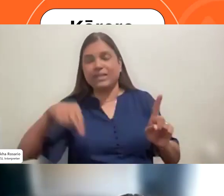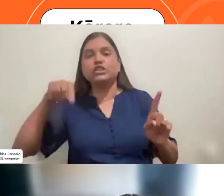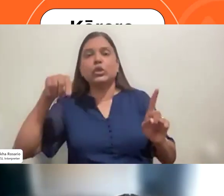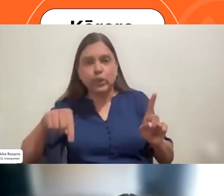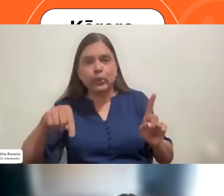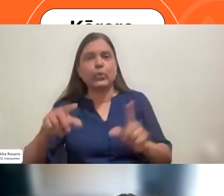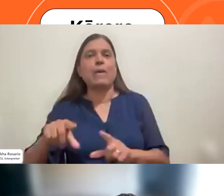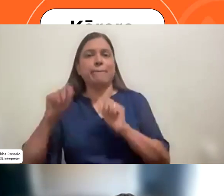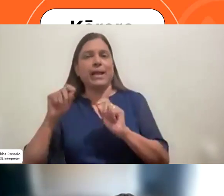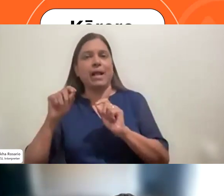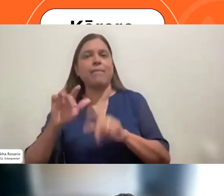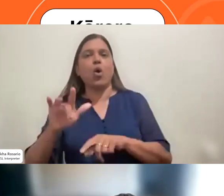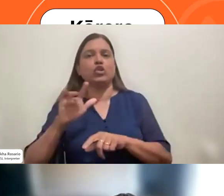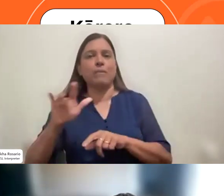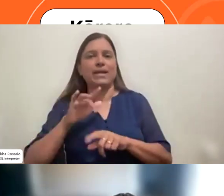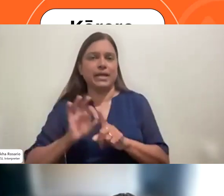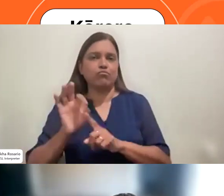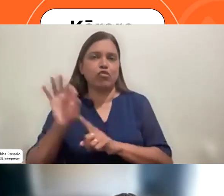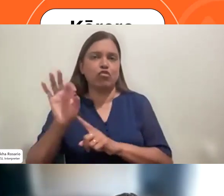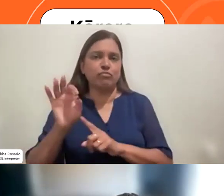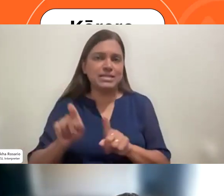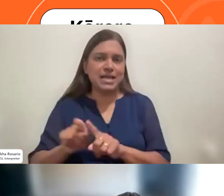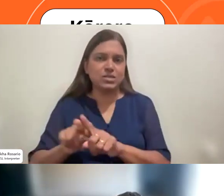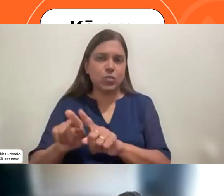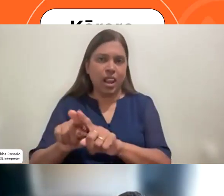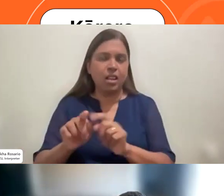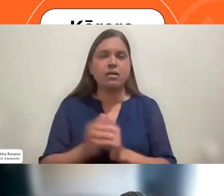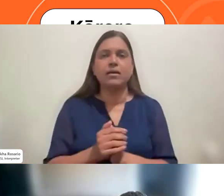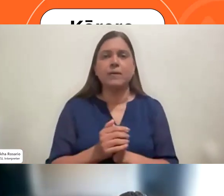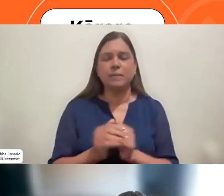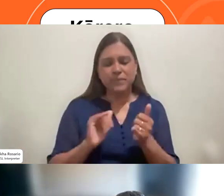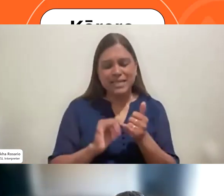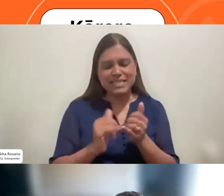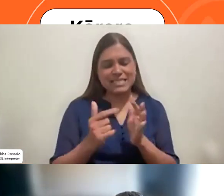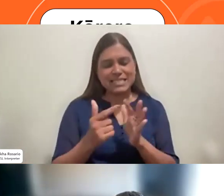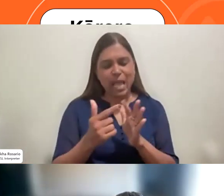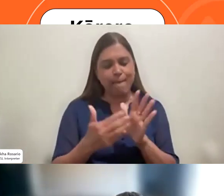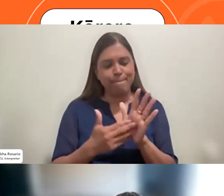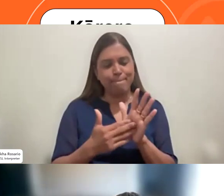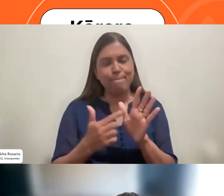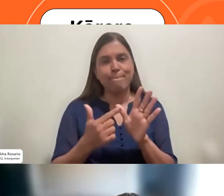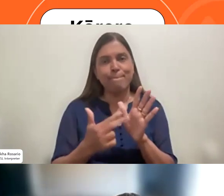improvements automatically. And semantic code just means using